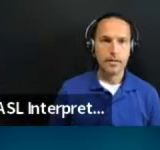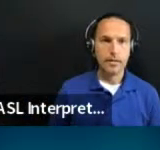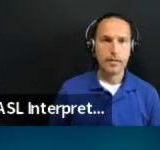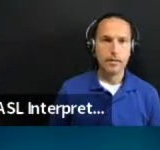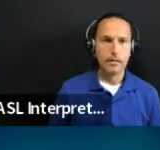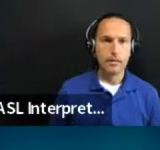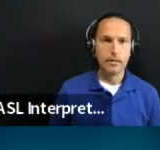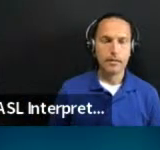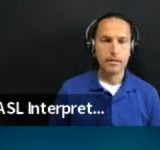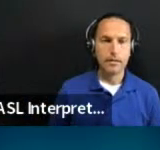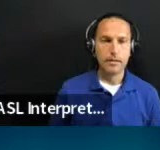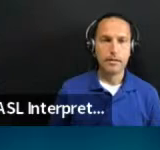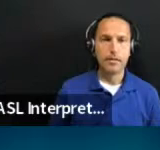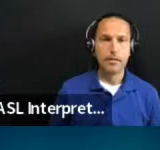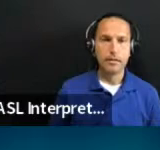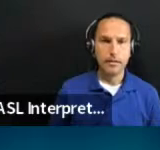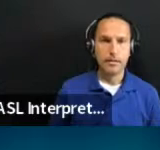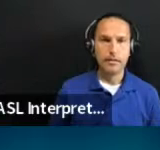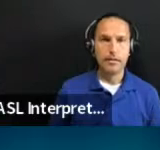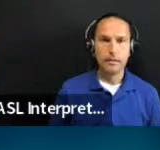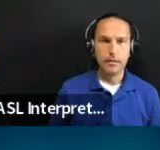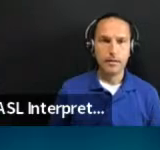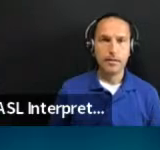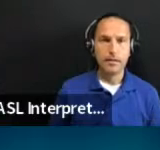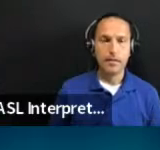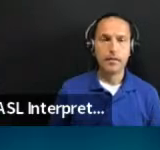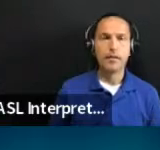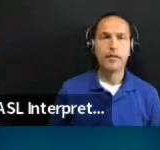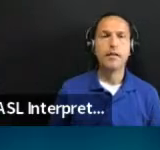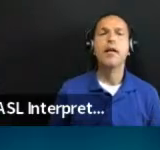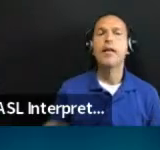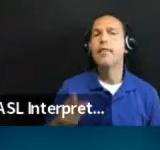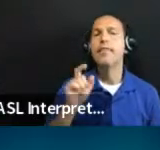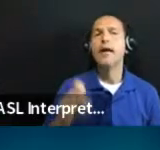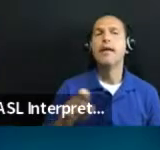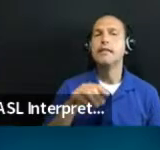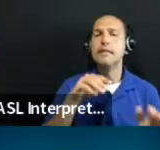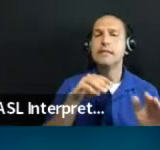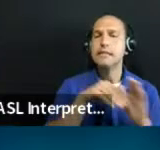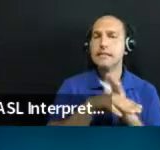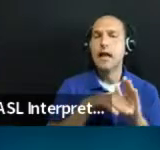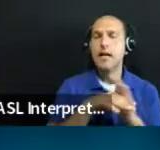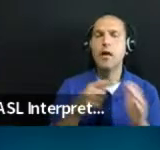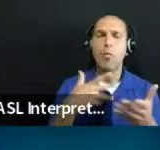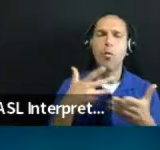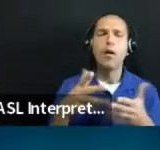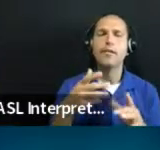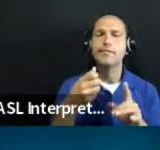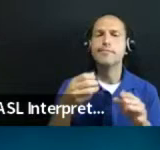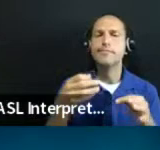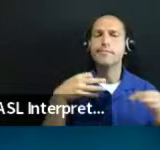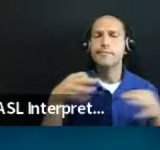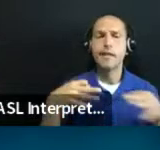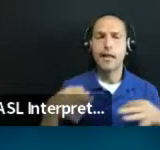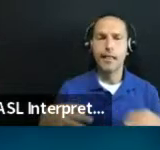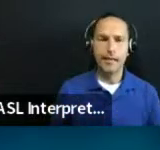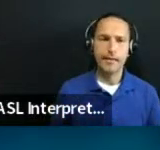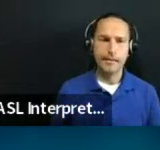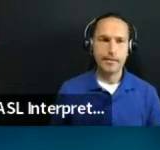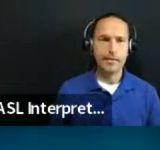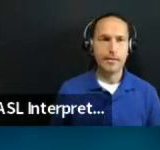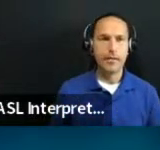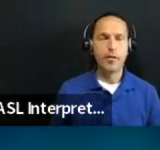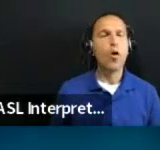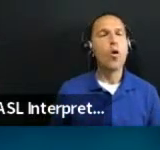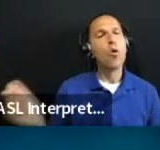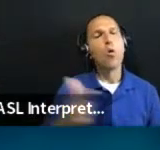So I like to frame accessibility in this way, that we've all